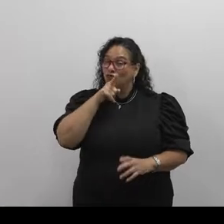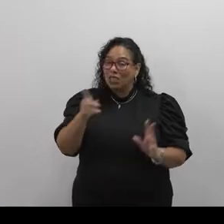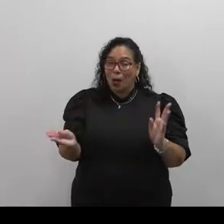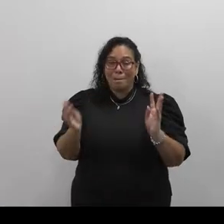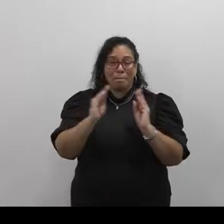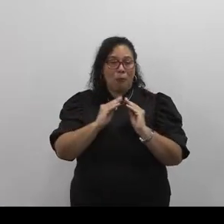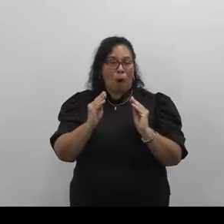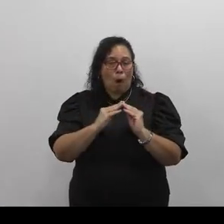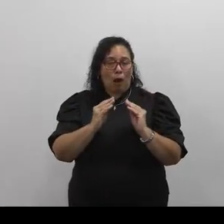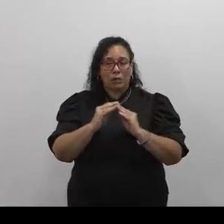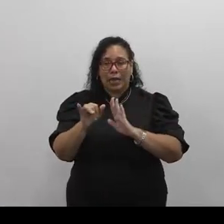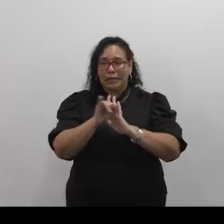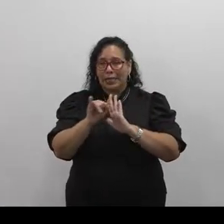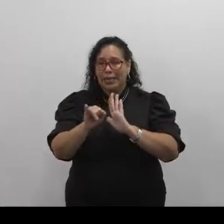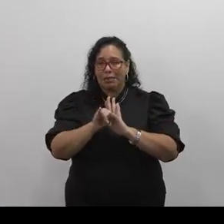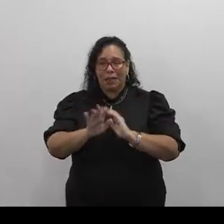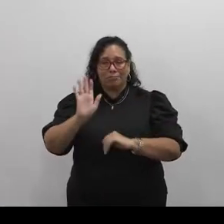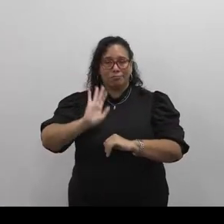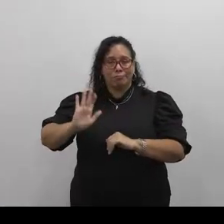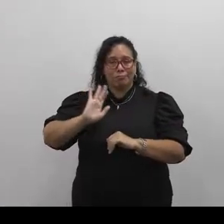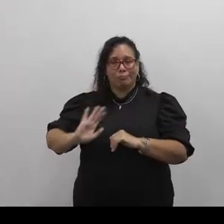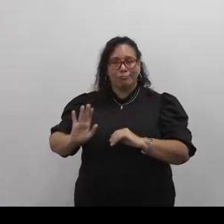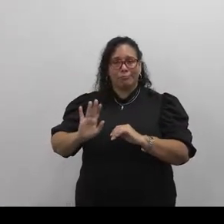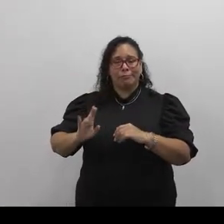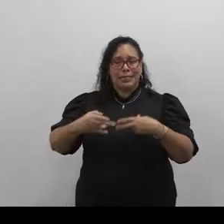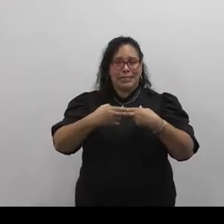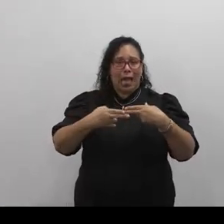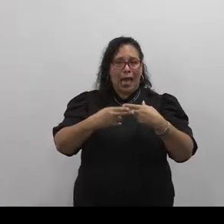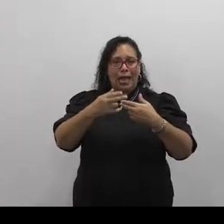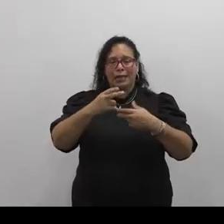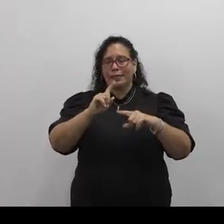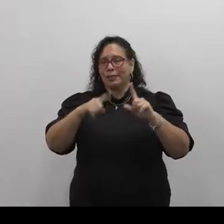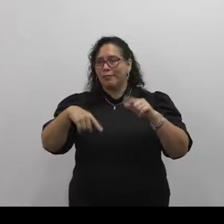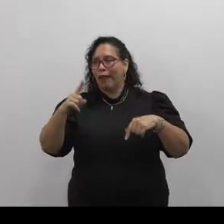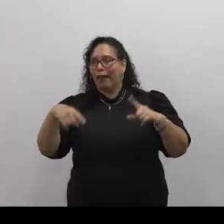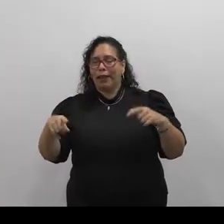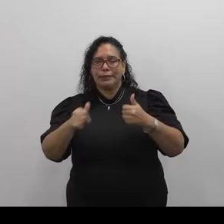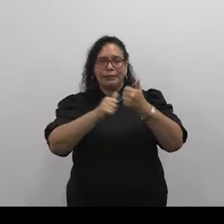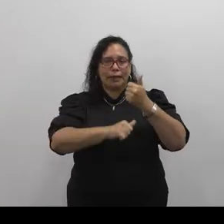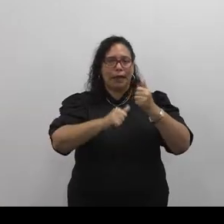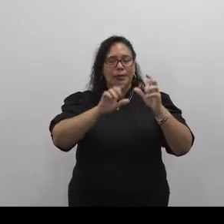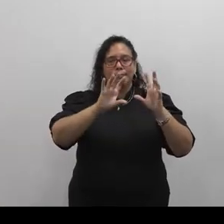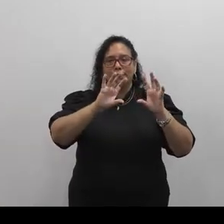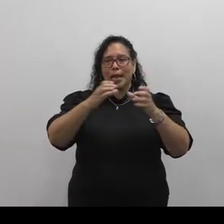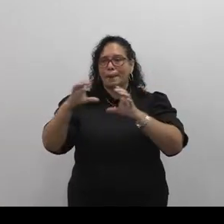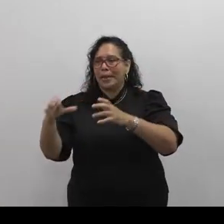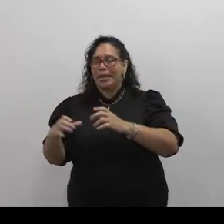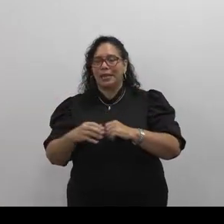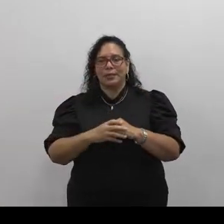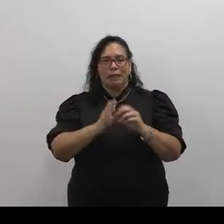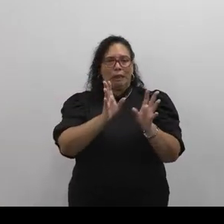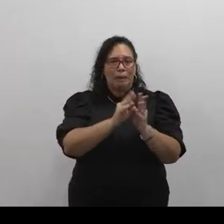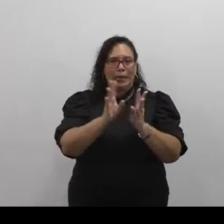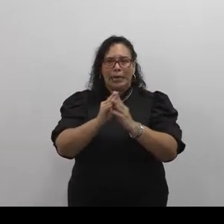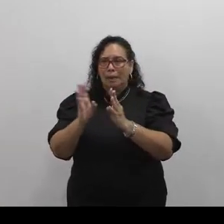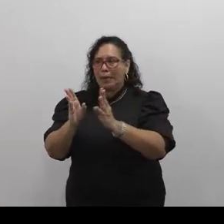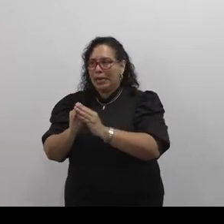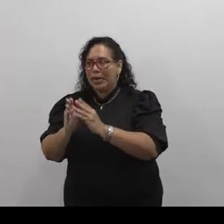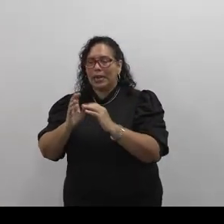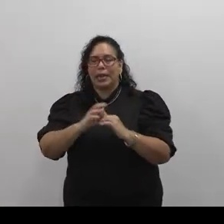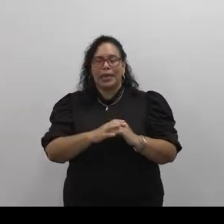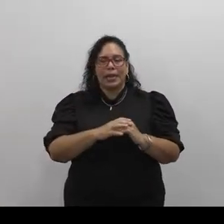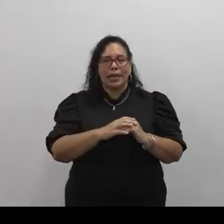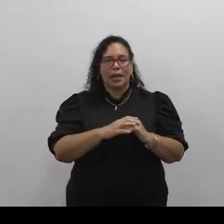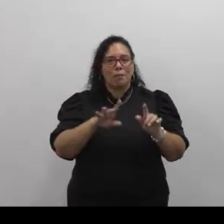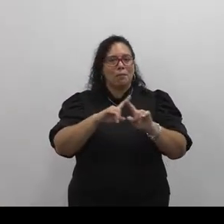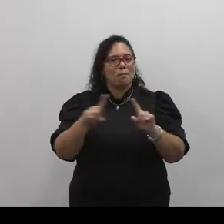I identified via the previous slide some of the different subcommittees, the number of meetings that we engaged in, and so forth.